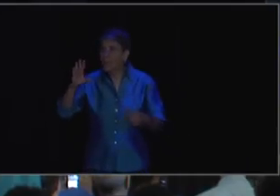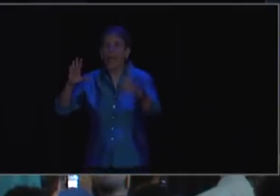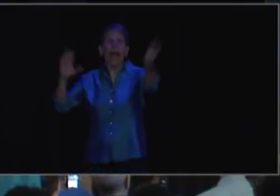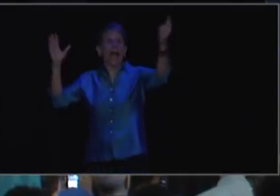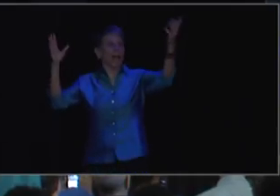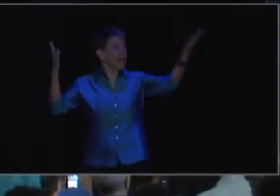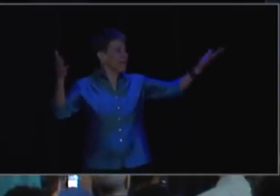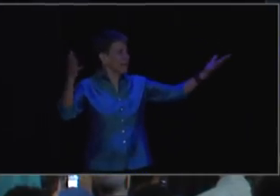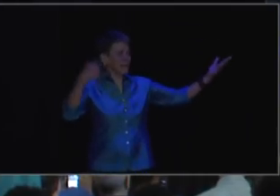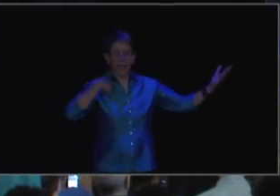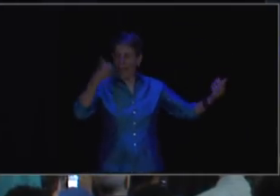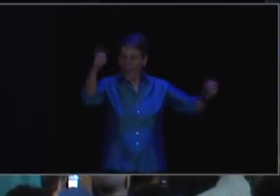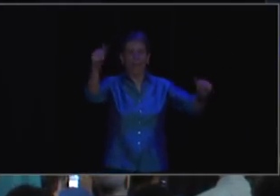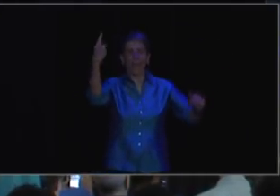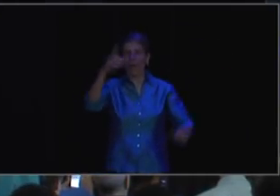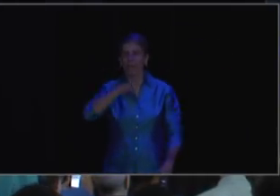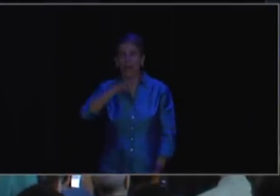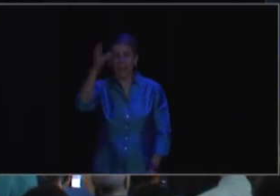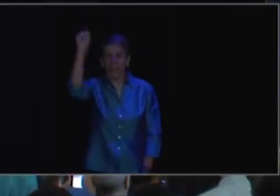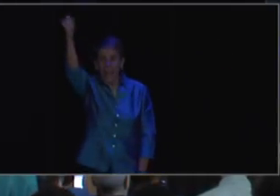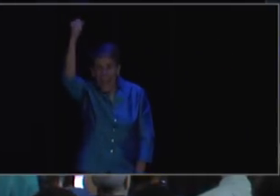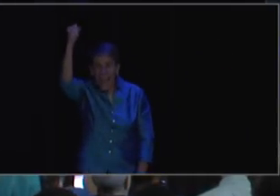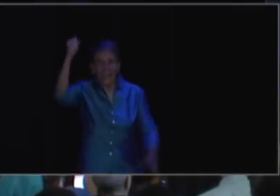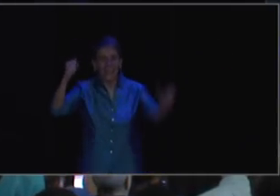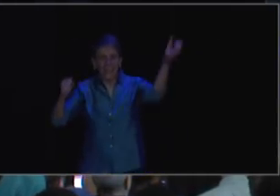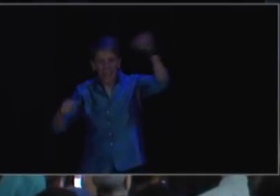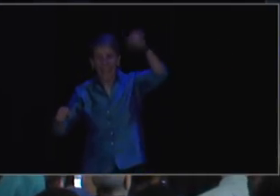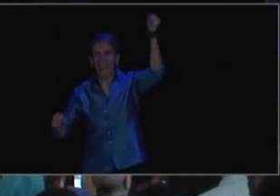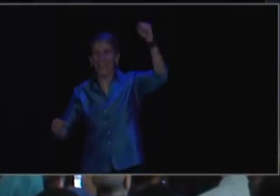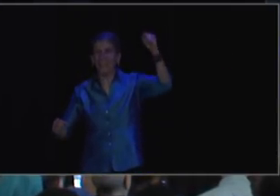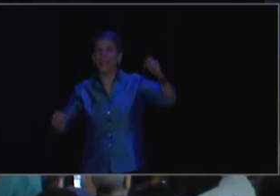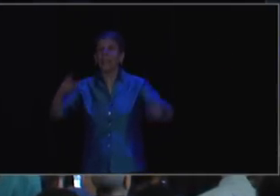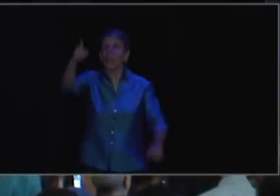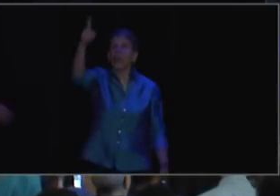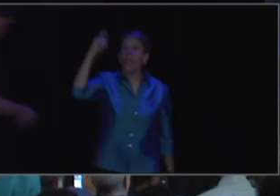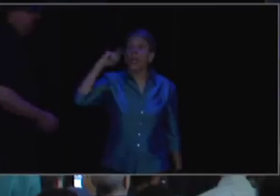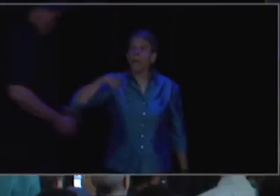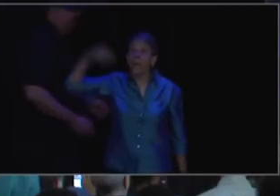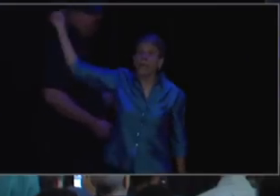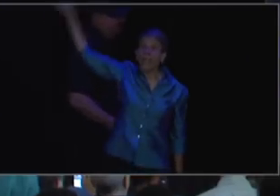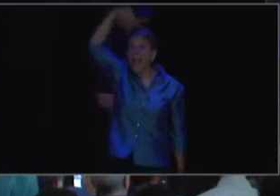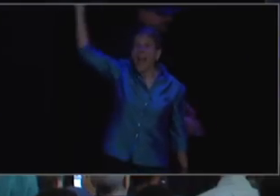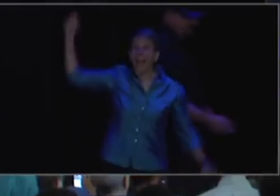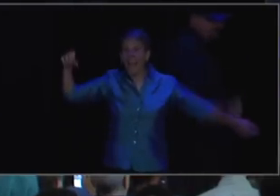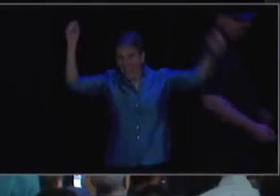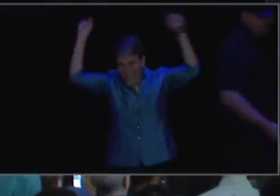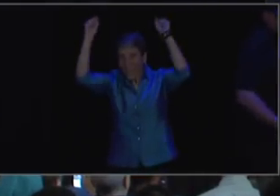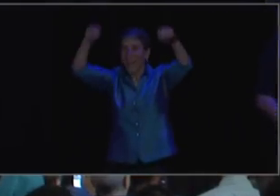mic. I'll take anyone. Yeah? Yeah. All the way in the back? Yeah. Yeah.